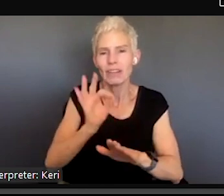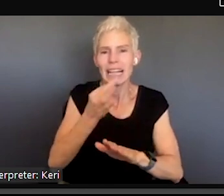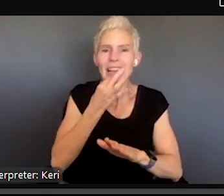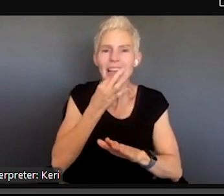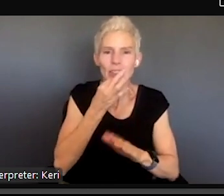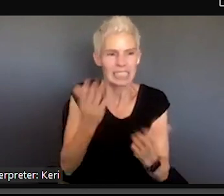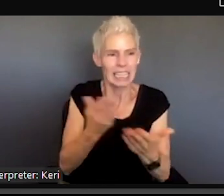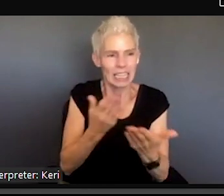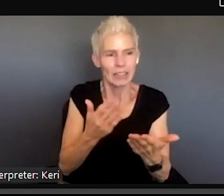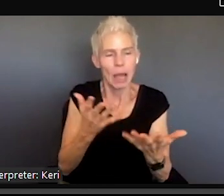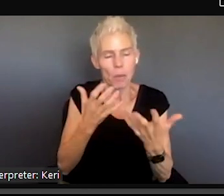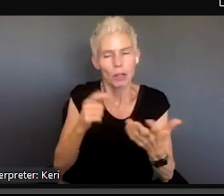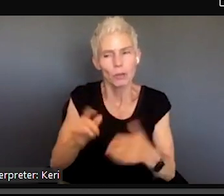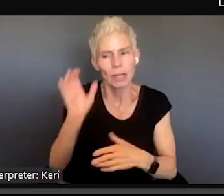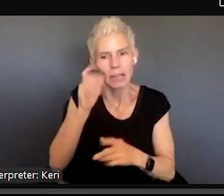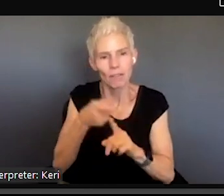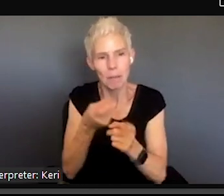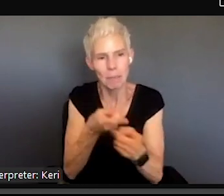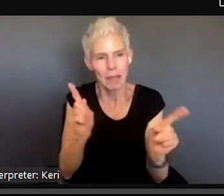love for you to hear.